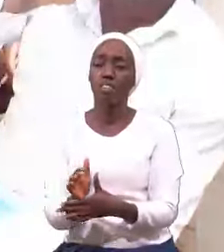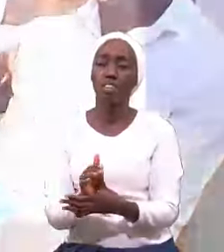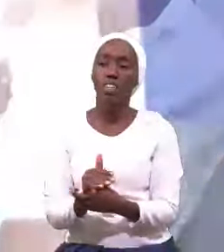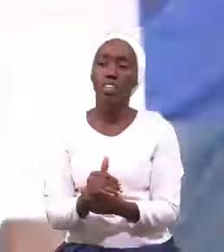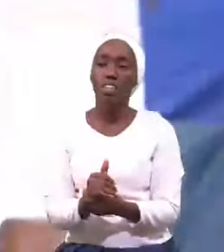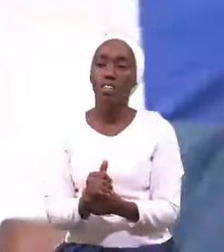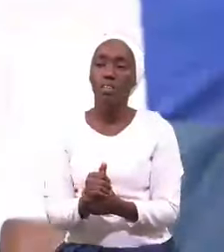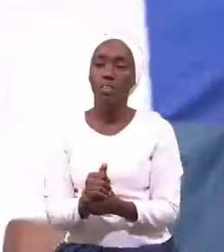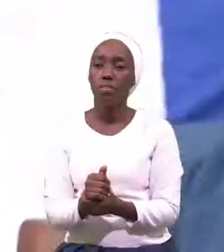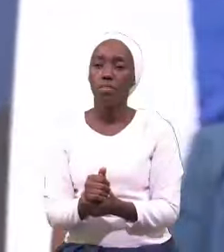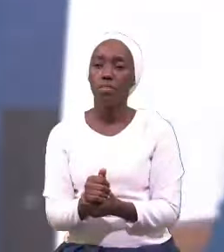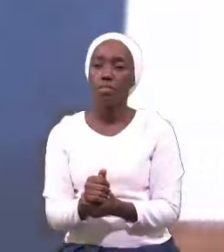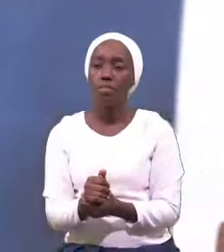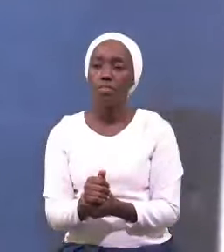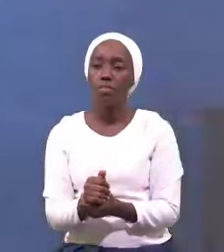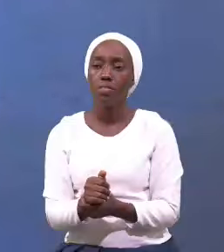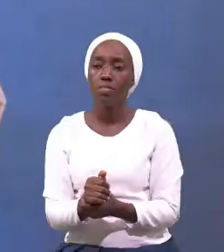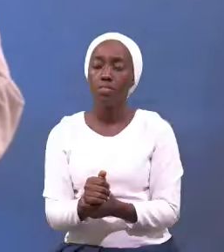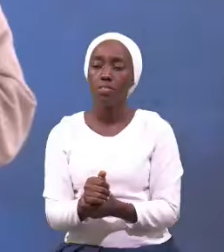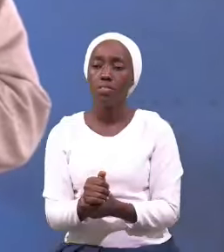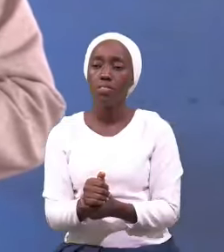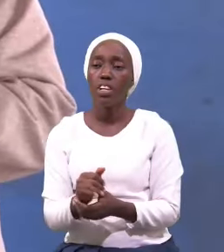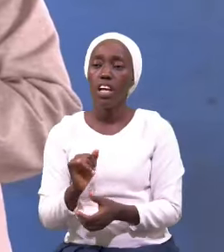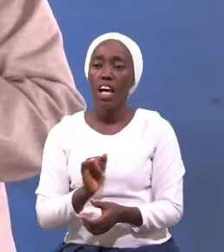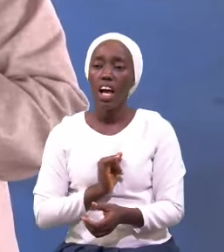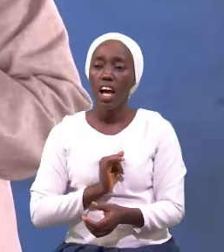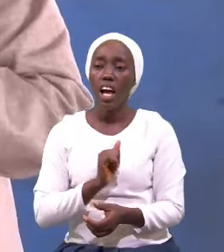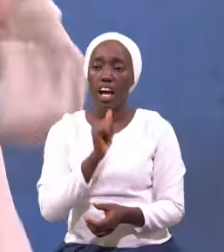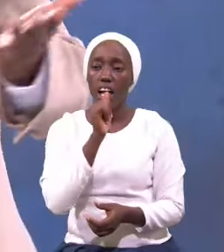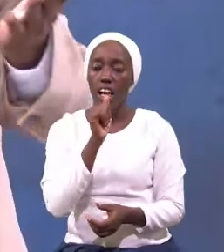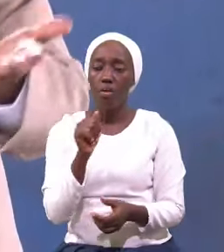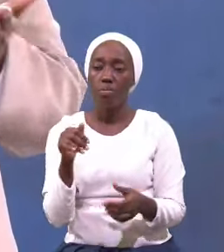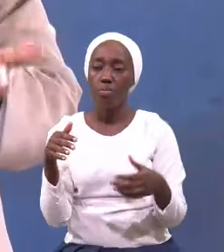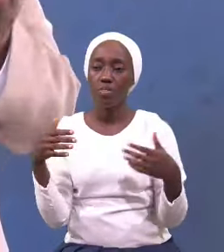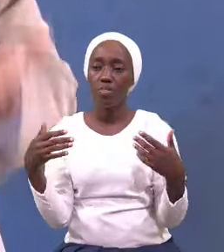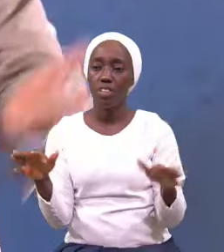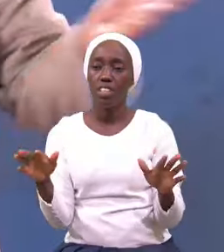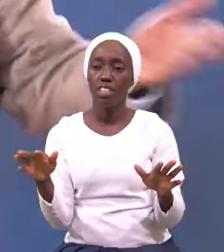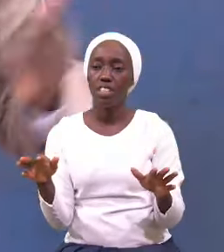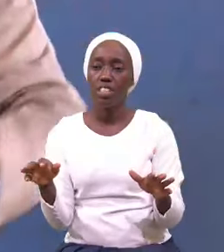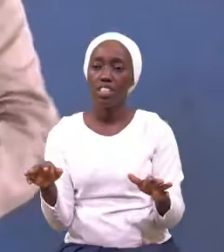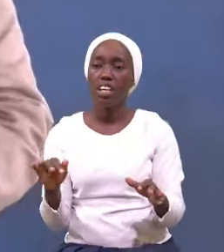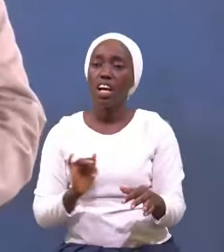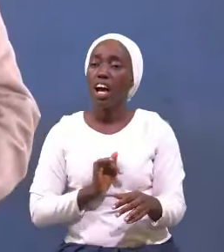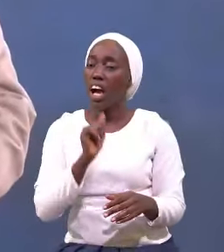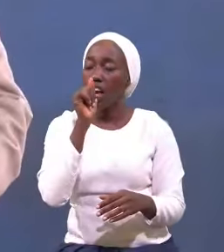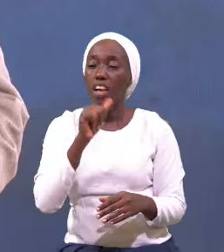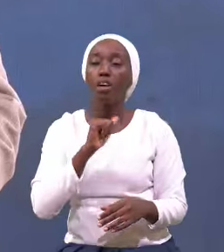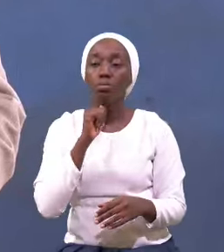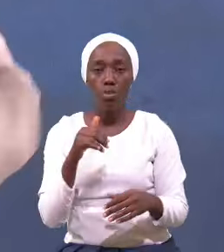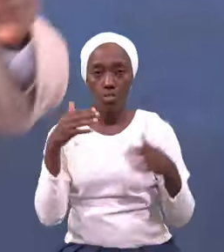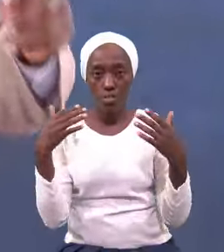And he said, God, I am finished, but I have not finished.